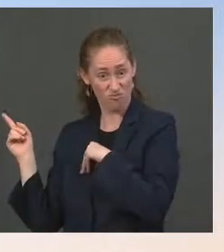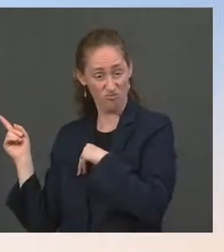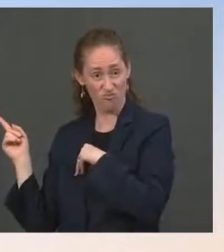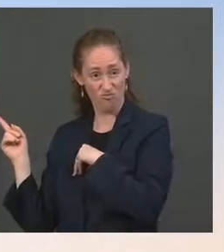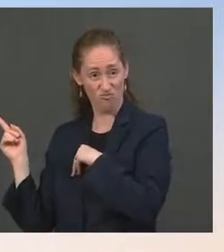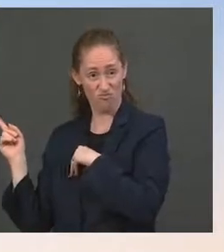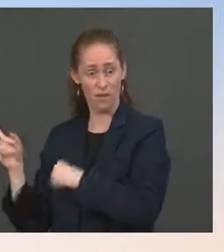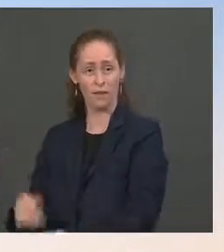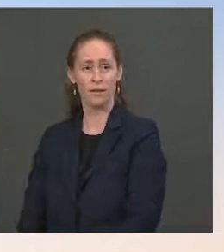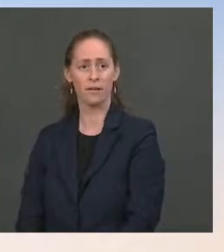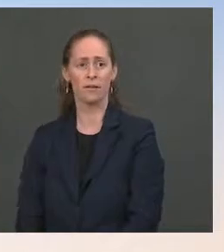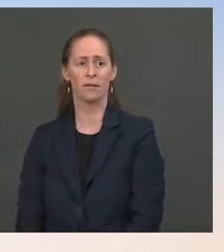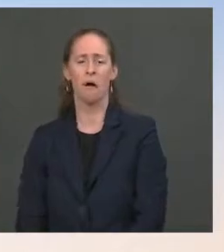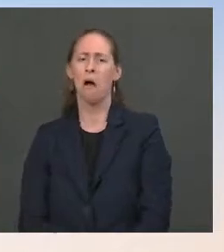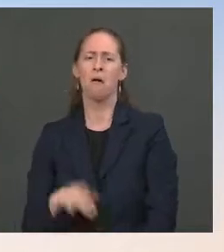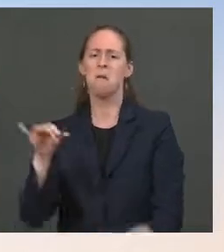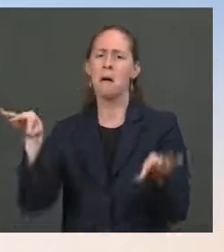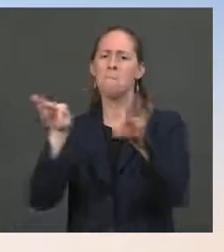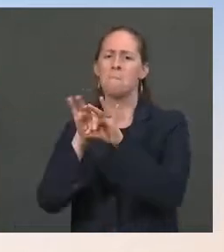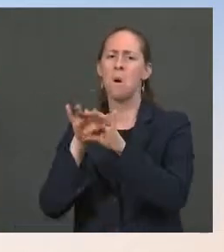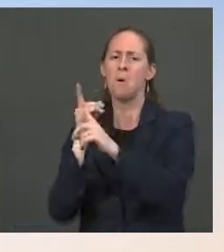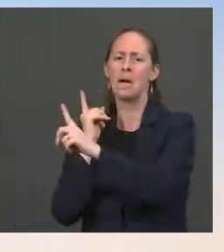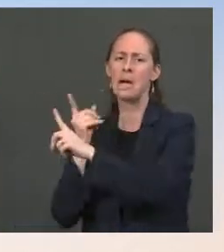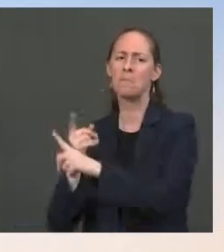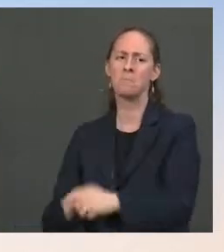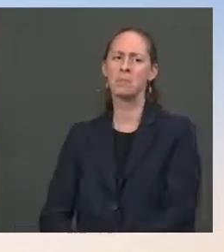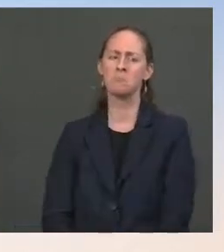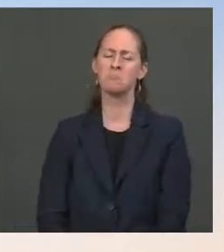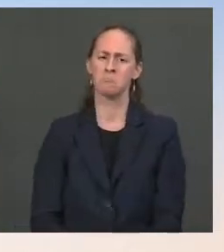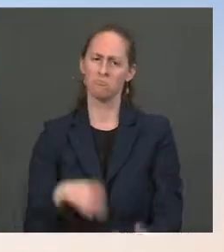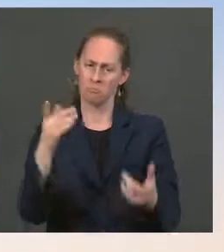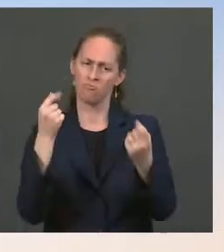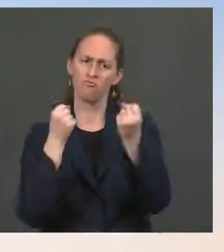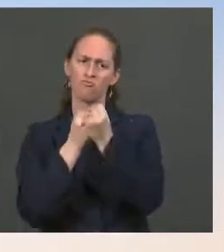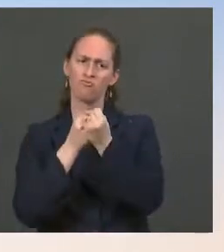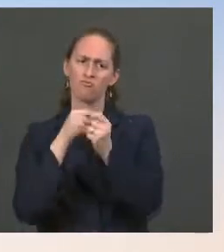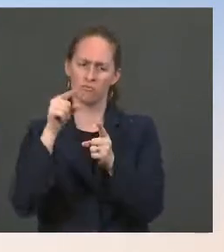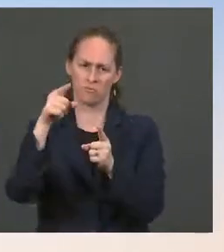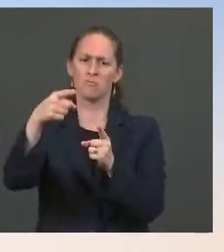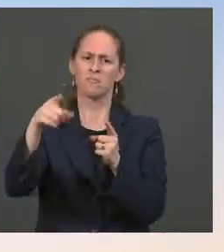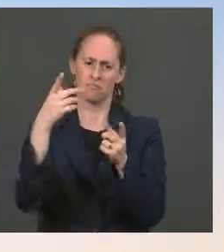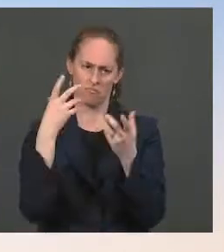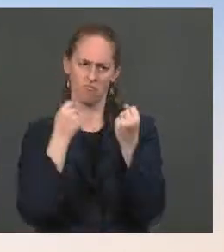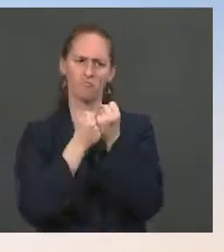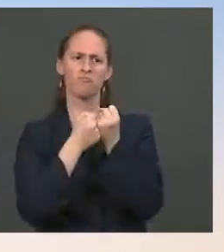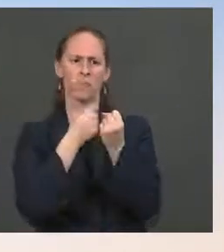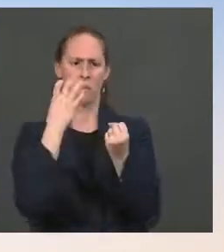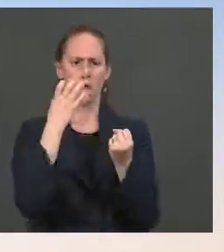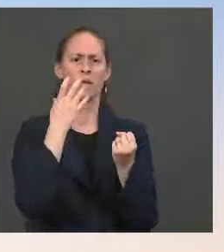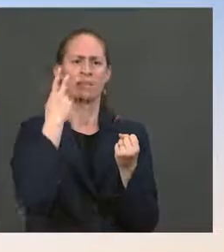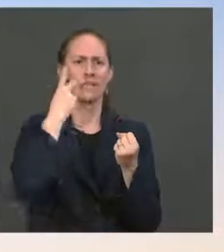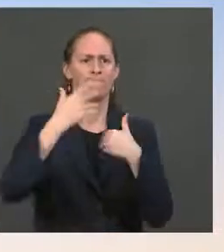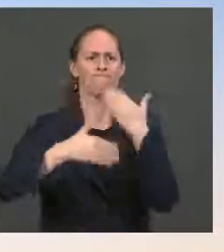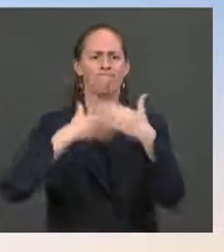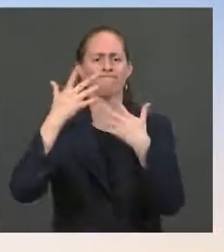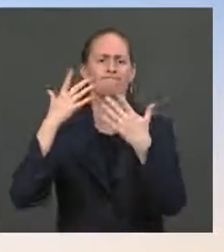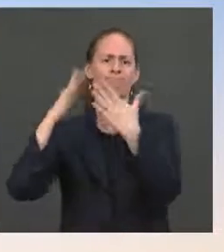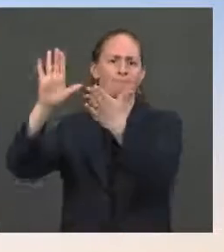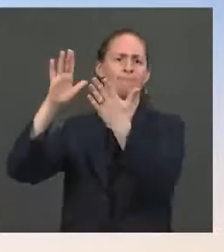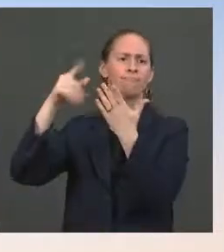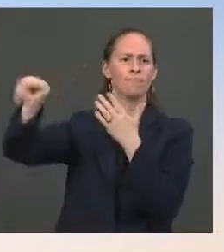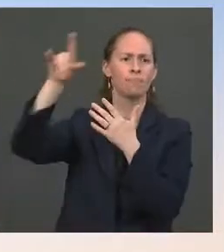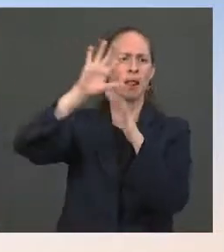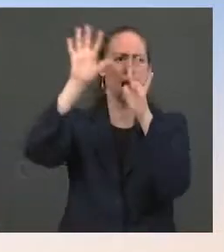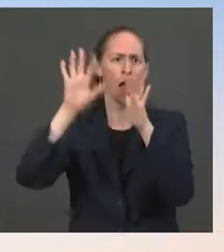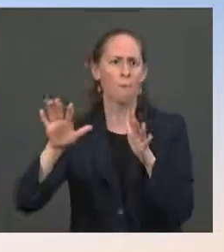wouldn't have proposed it, and there's also very broad support within Congress for climate provisions that are in both the